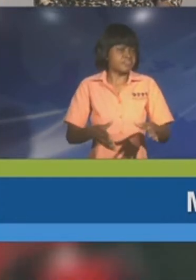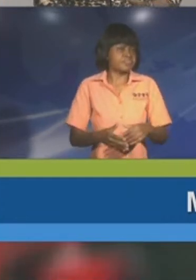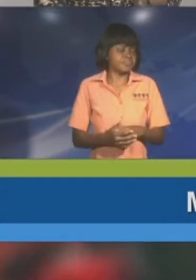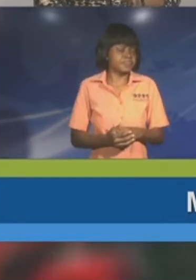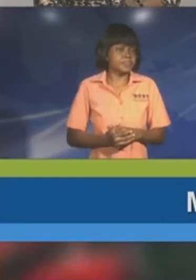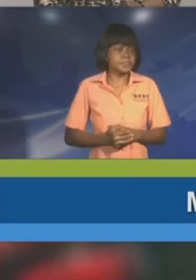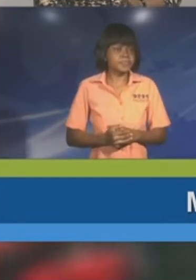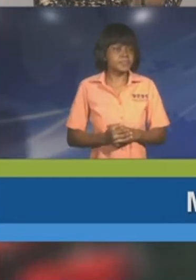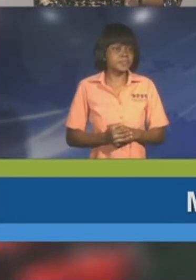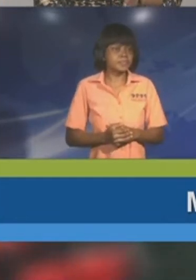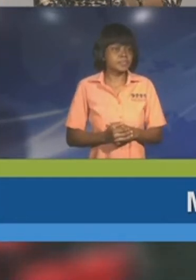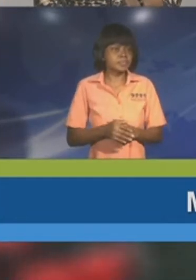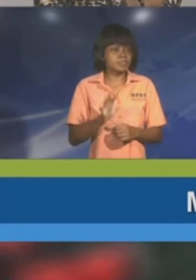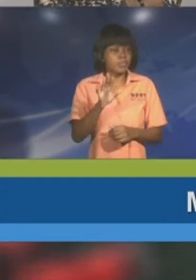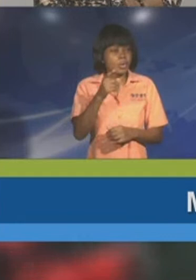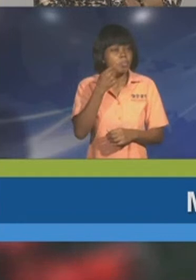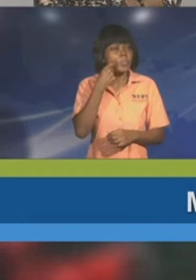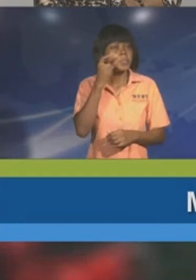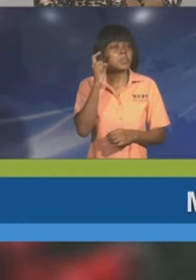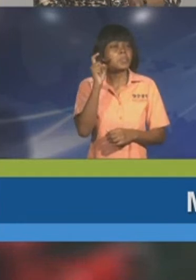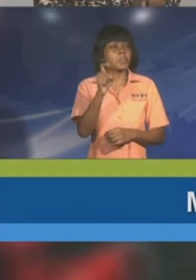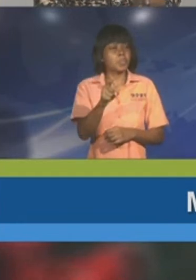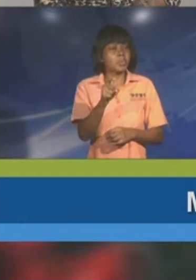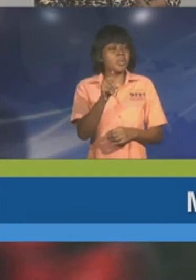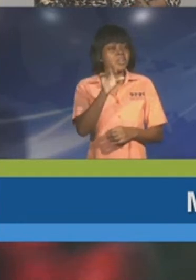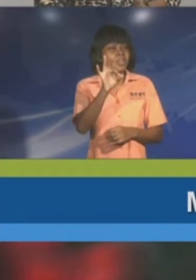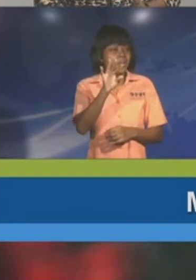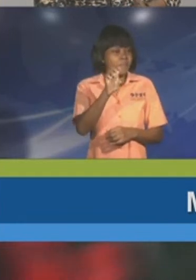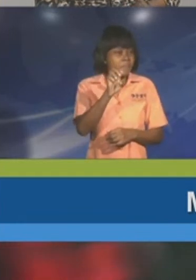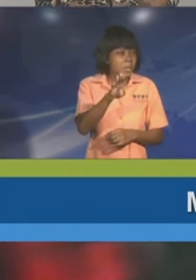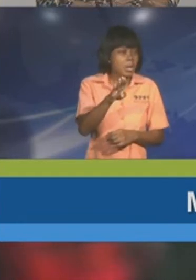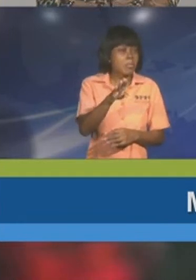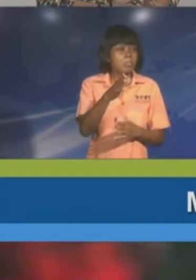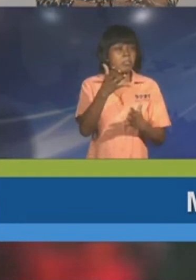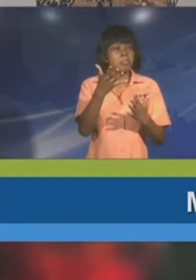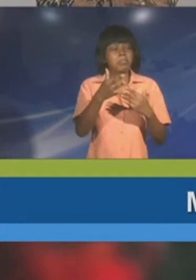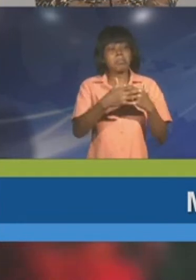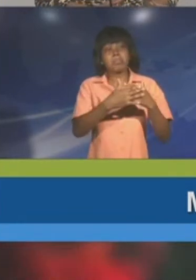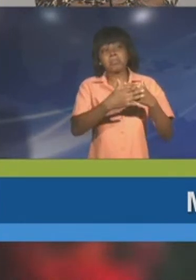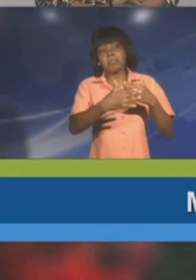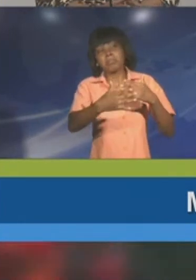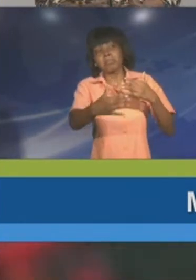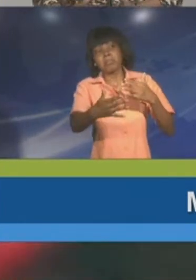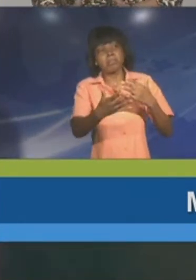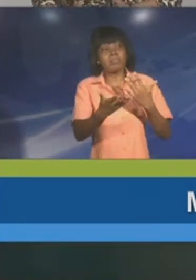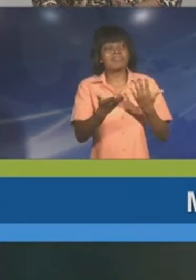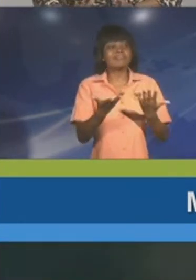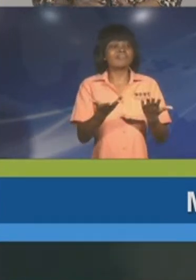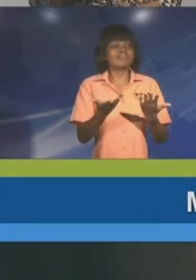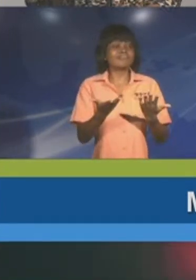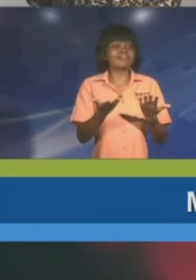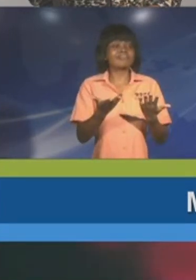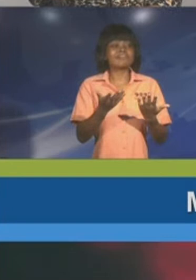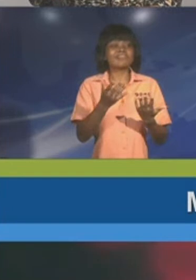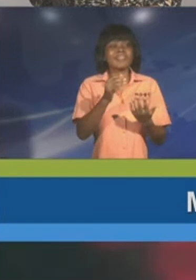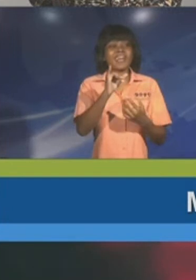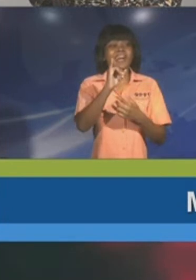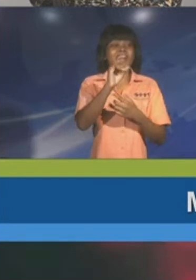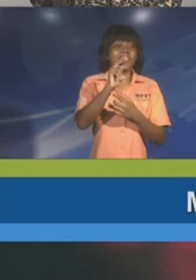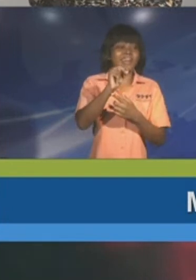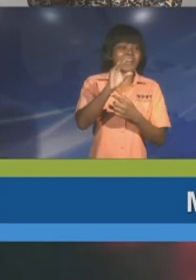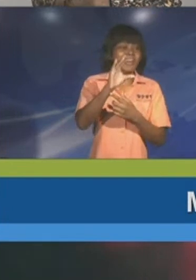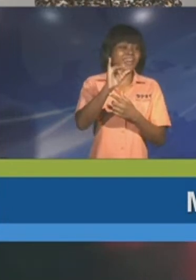it's been mainly incidental COVID for all the children. So we've seen since February, all the admissions